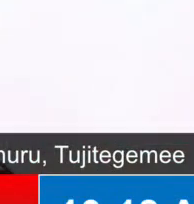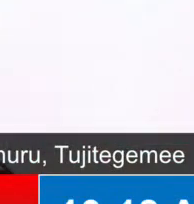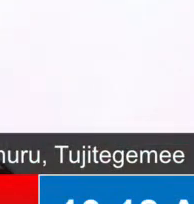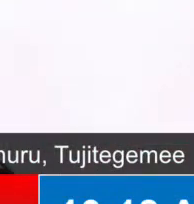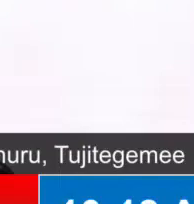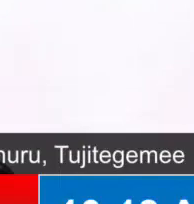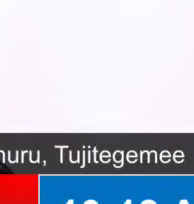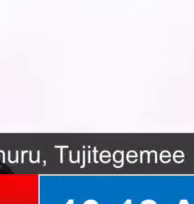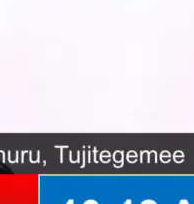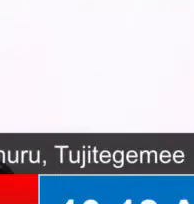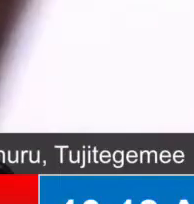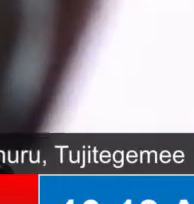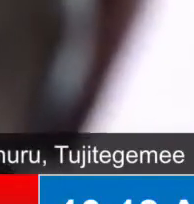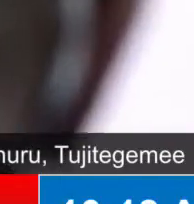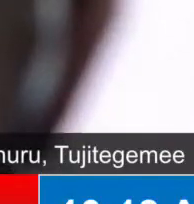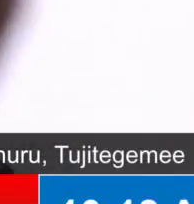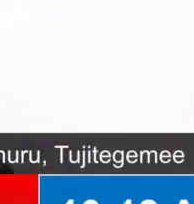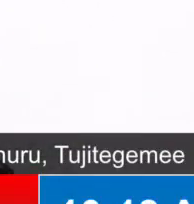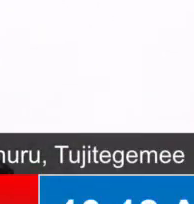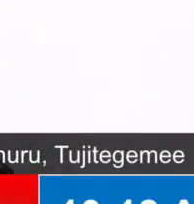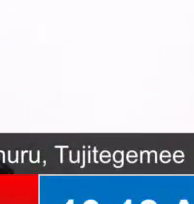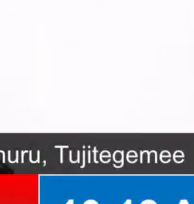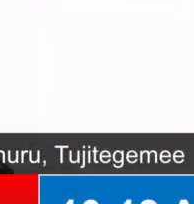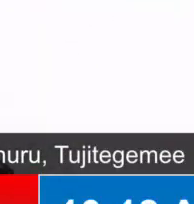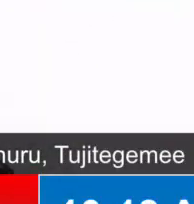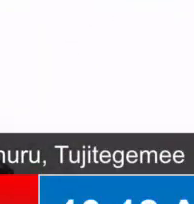Mr. Mubarak, be on standby.